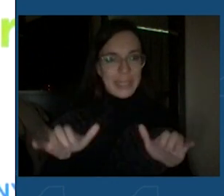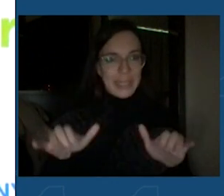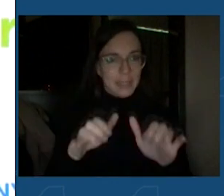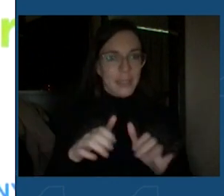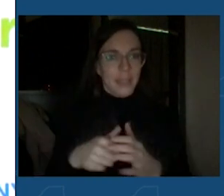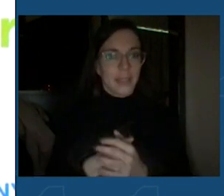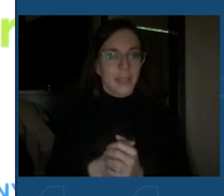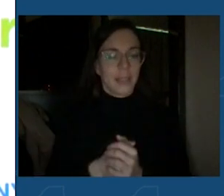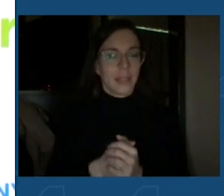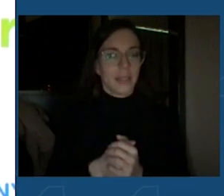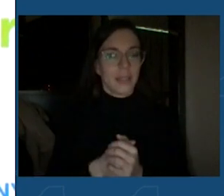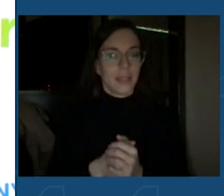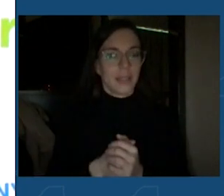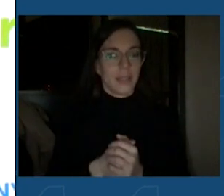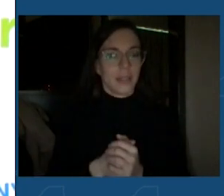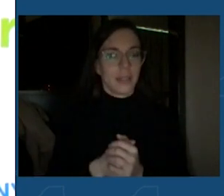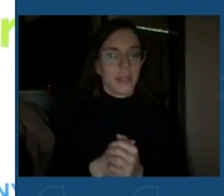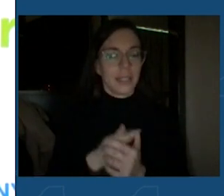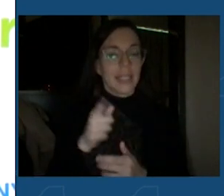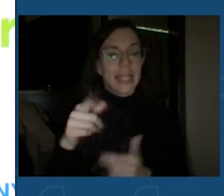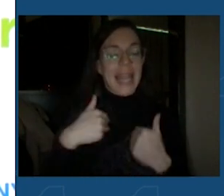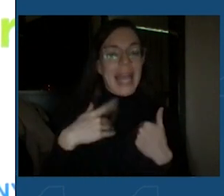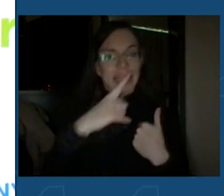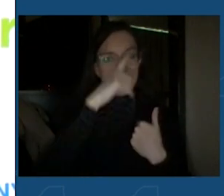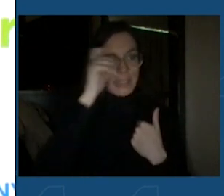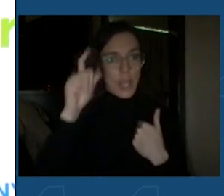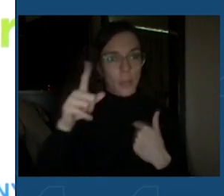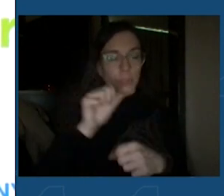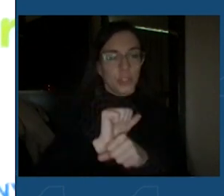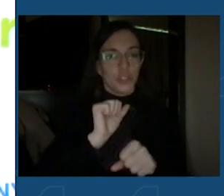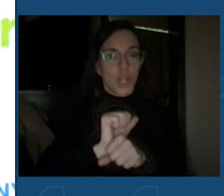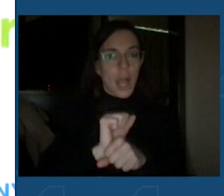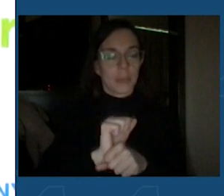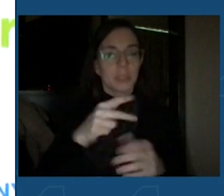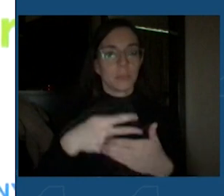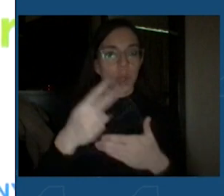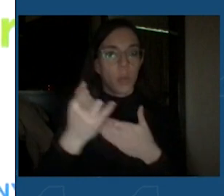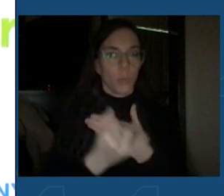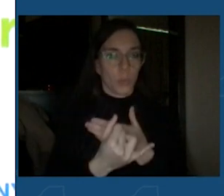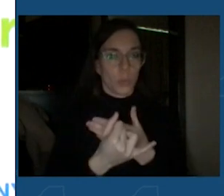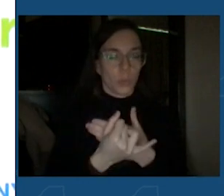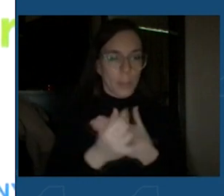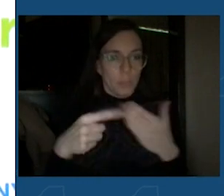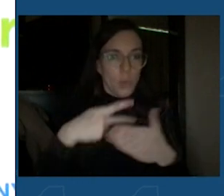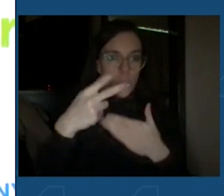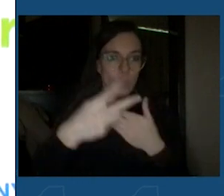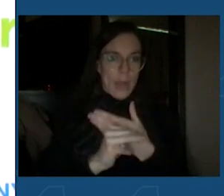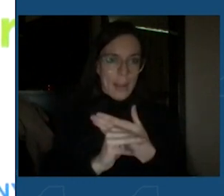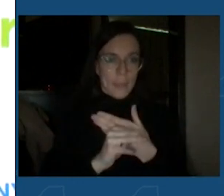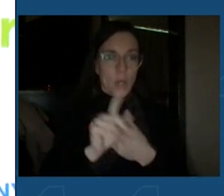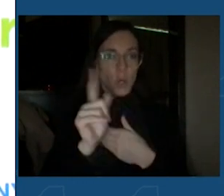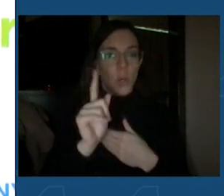He had a summer jobs program where they paid kids to go seal the